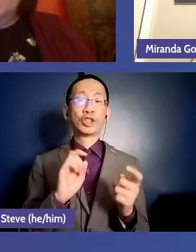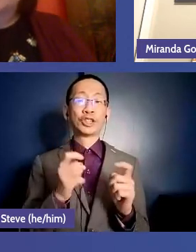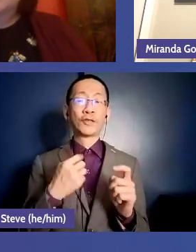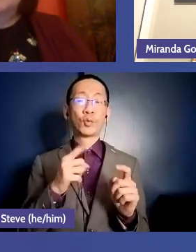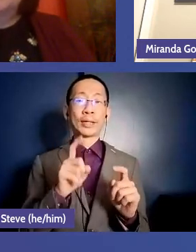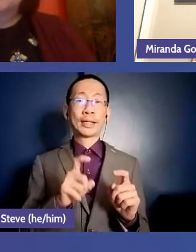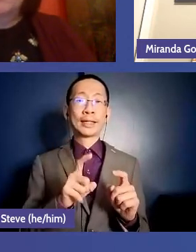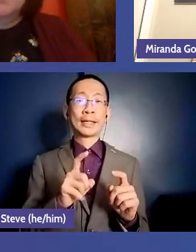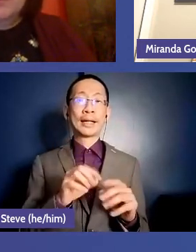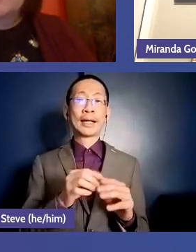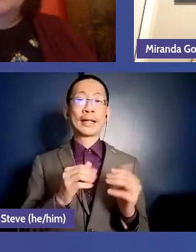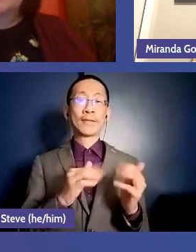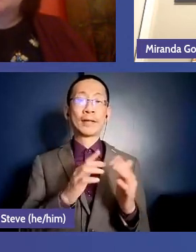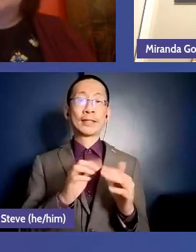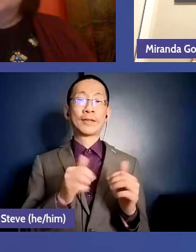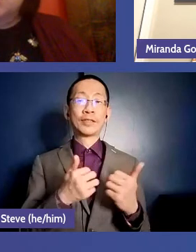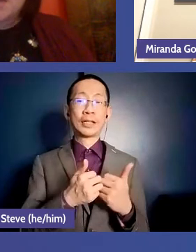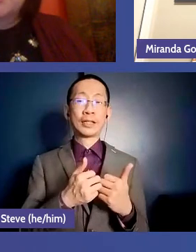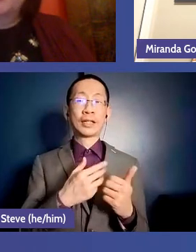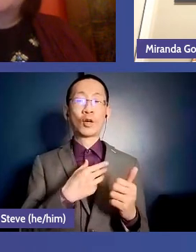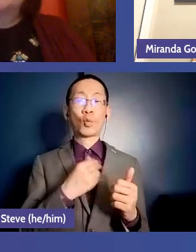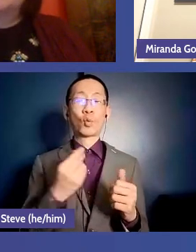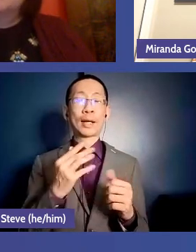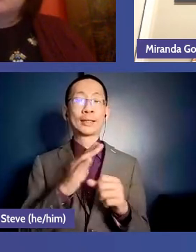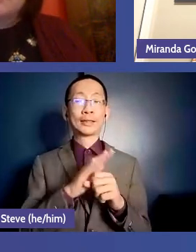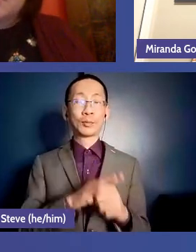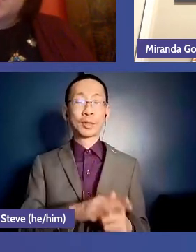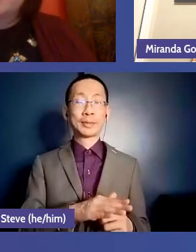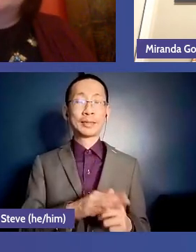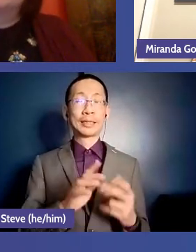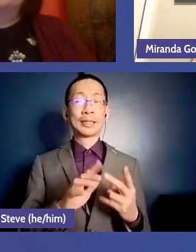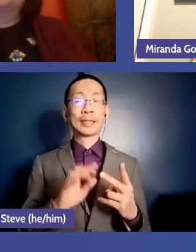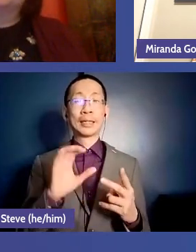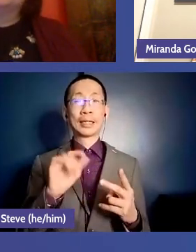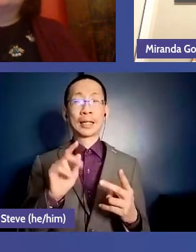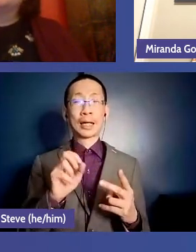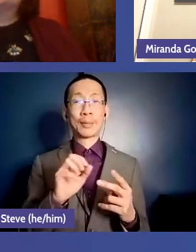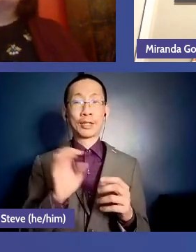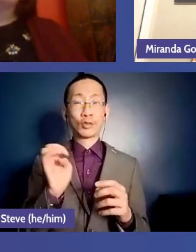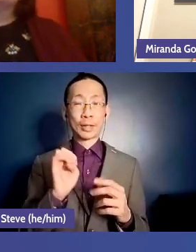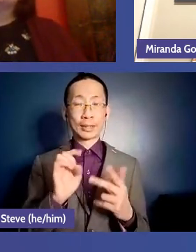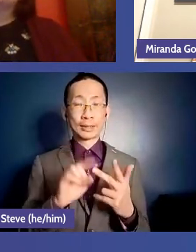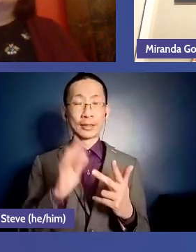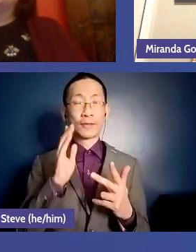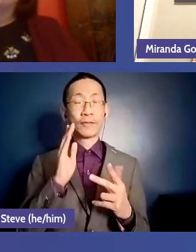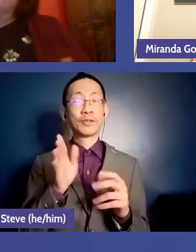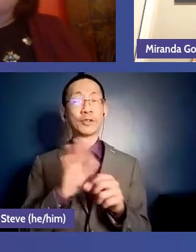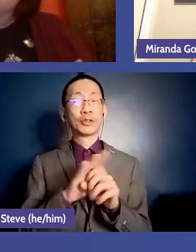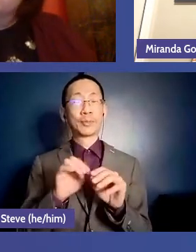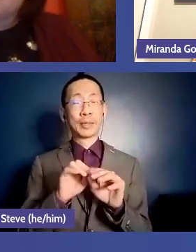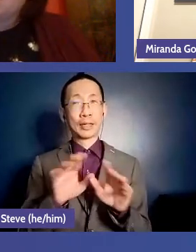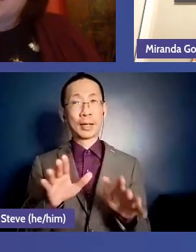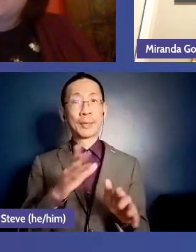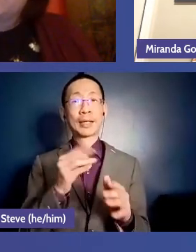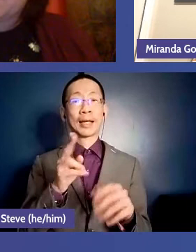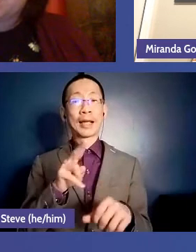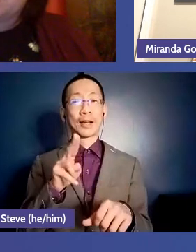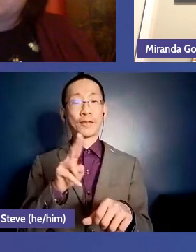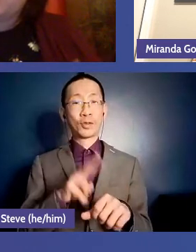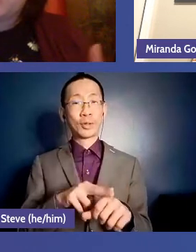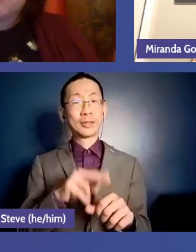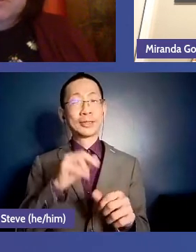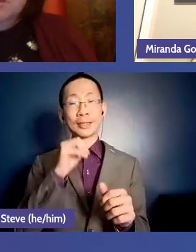face of challenges such as white supremacy, climate crisis, future pandemic. And, you know, of course, not